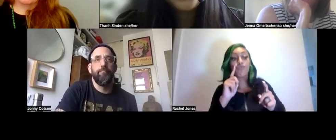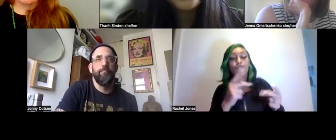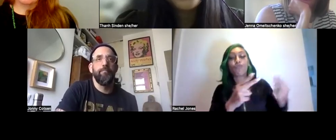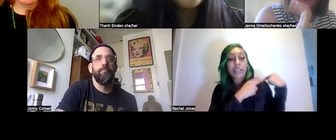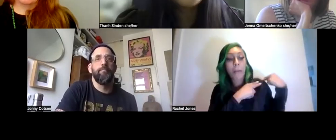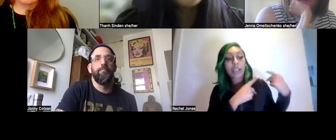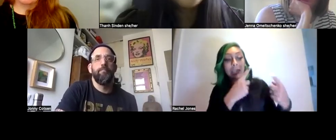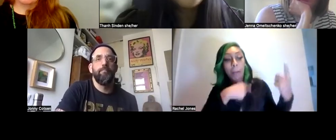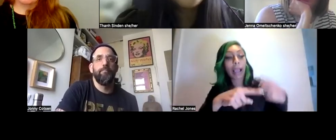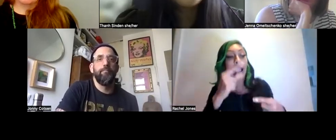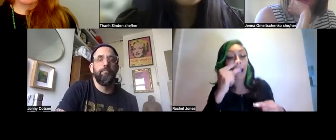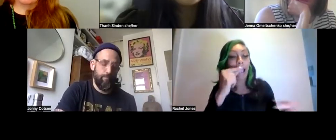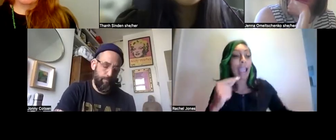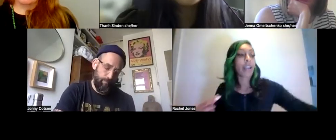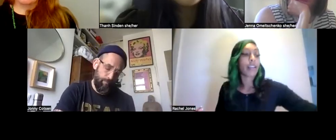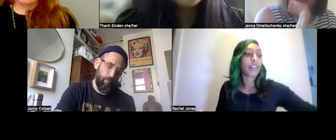all take on.